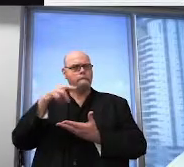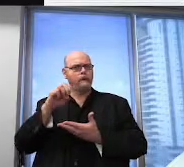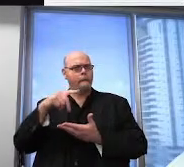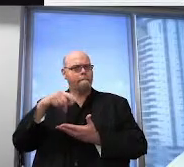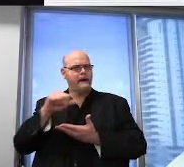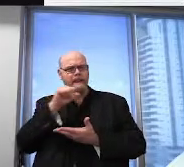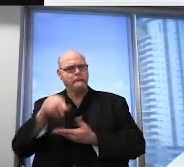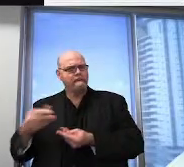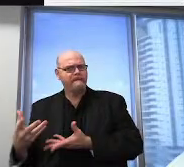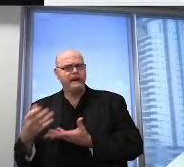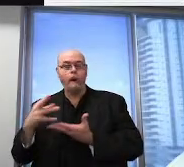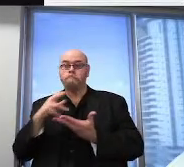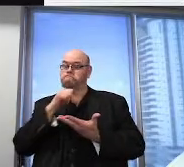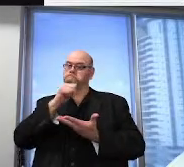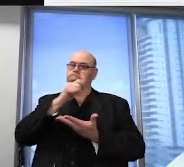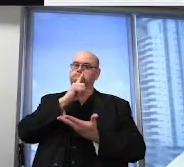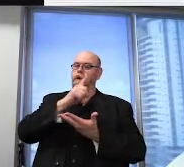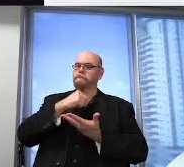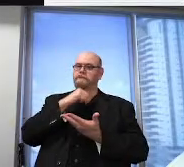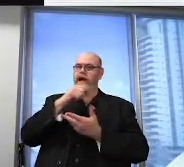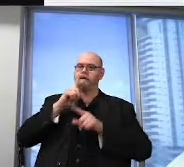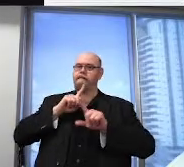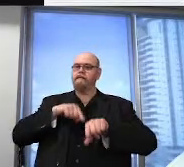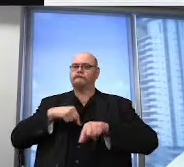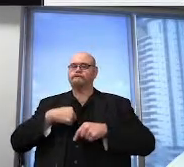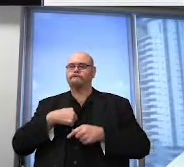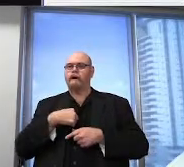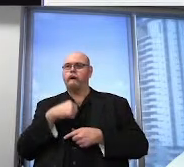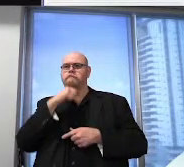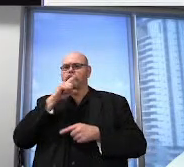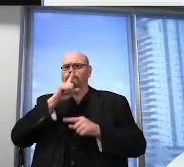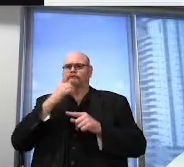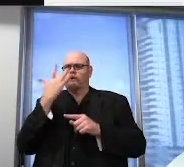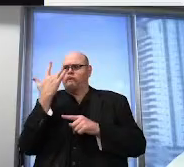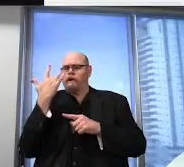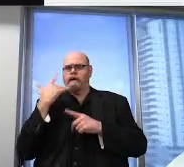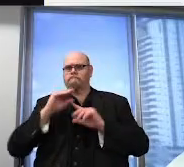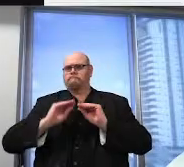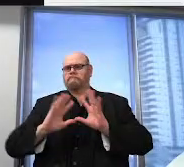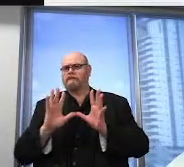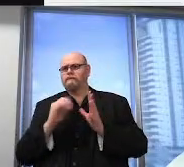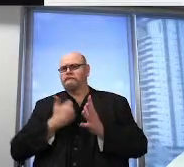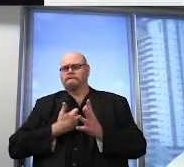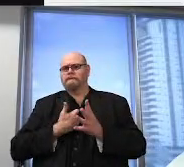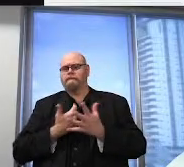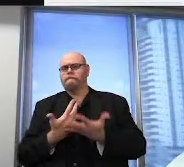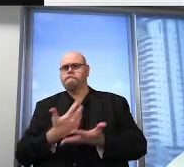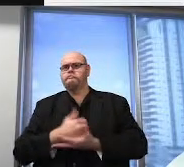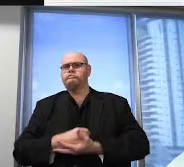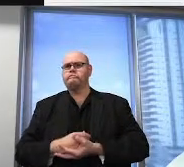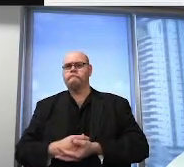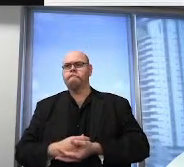it? I'm not able to actually answer that question for you. I'm not sure we're actually clear ourselves on that.